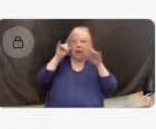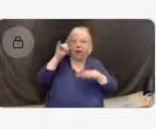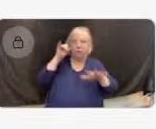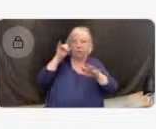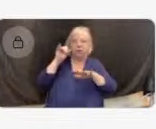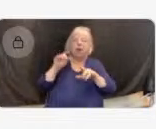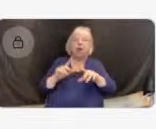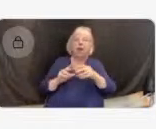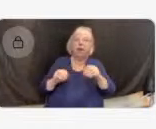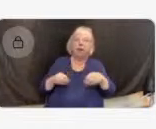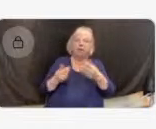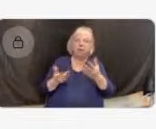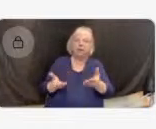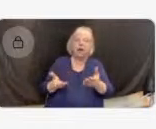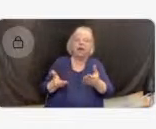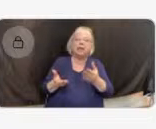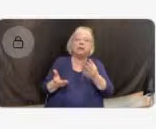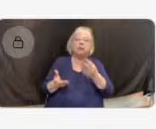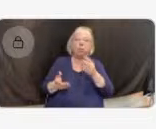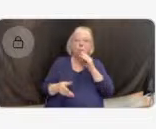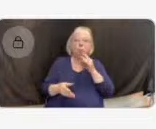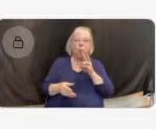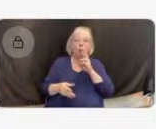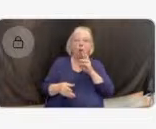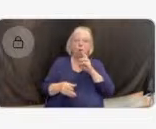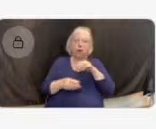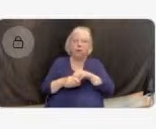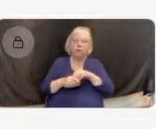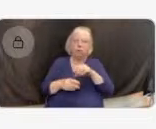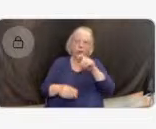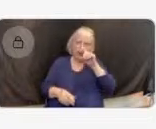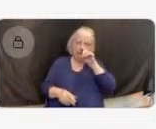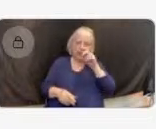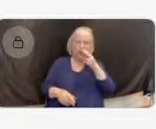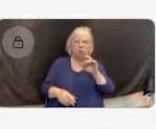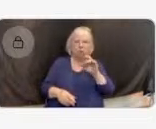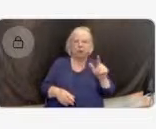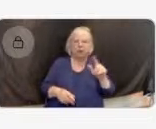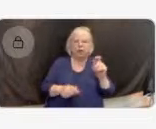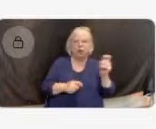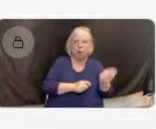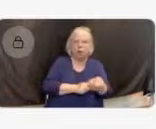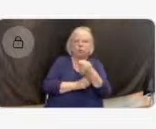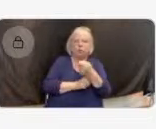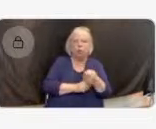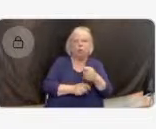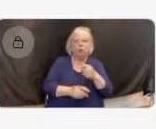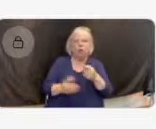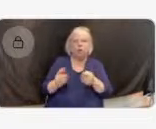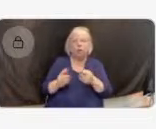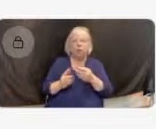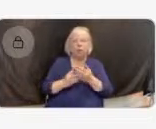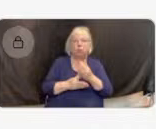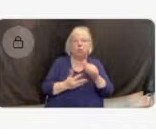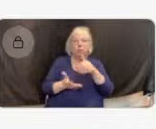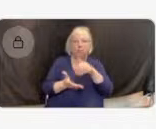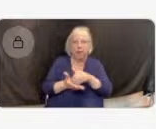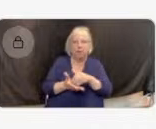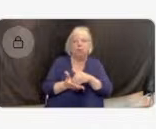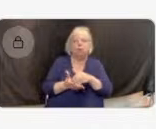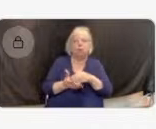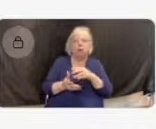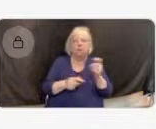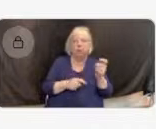supplies water into the Eagle Hill Golf Course and through the middle of the golf course, dumping into Fish Creek